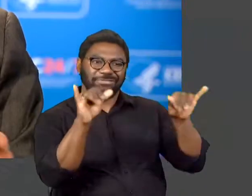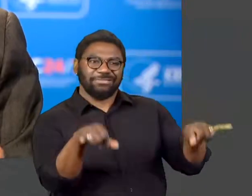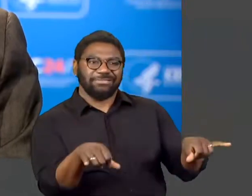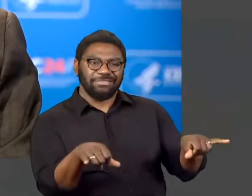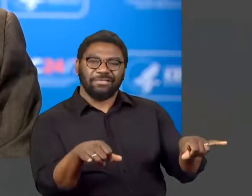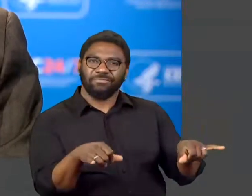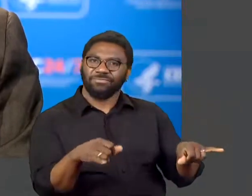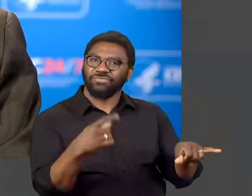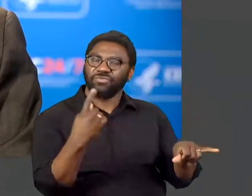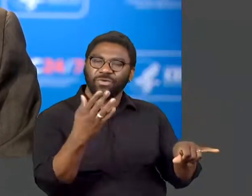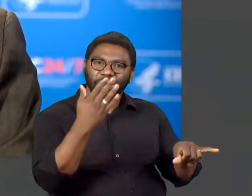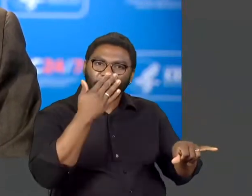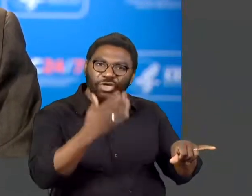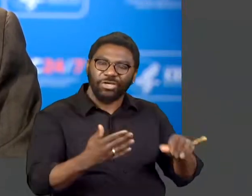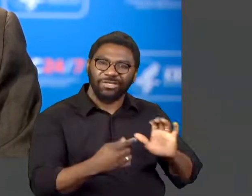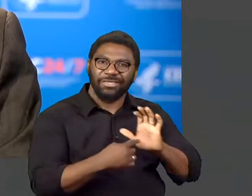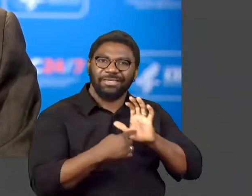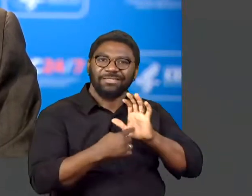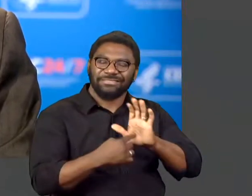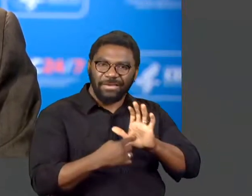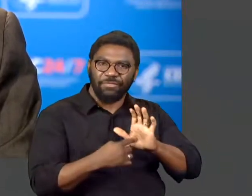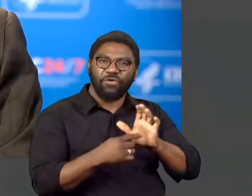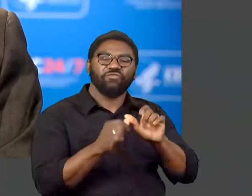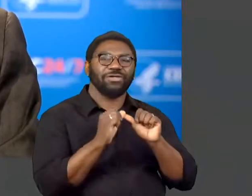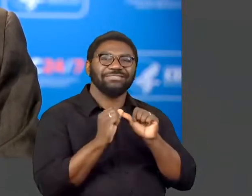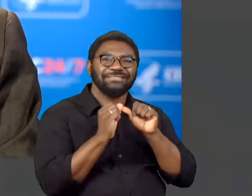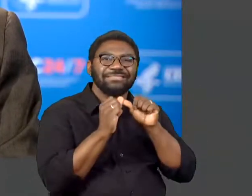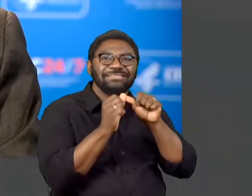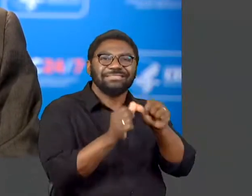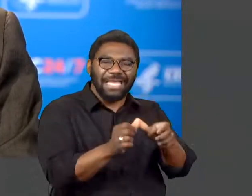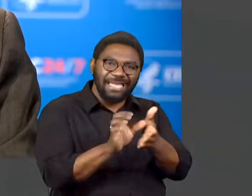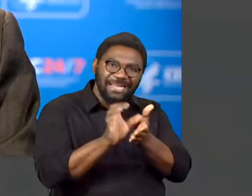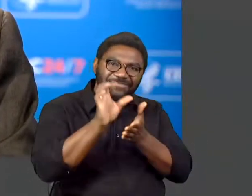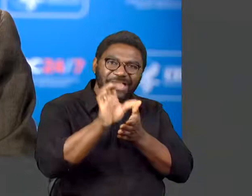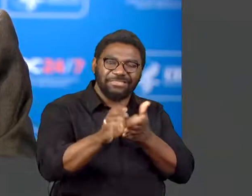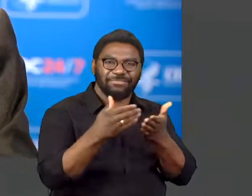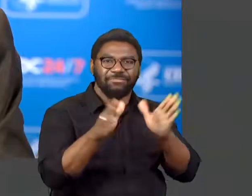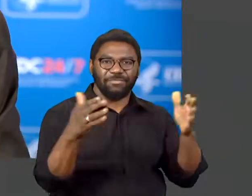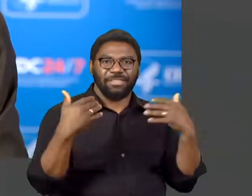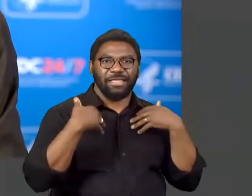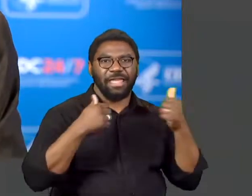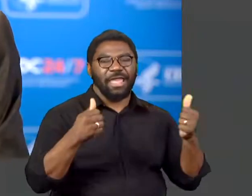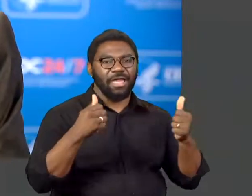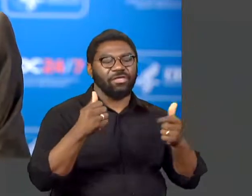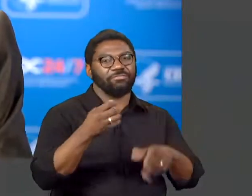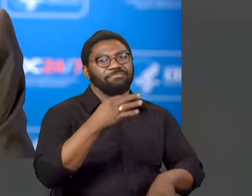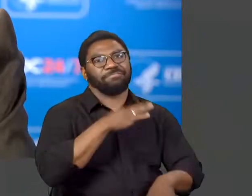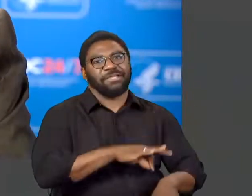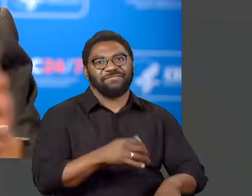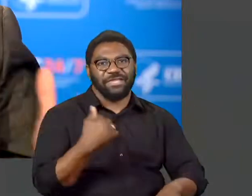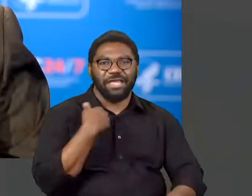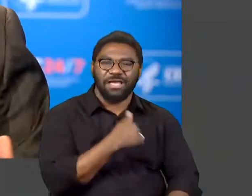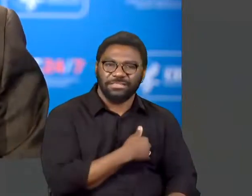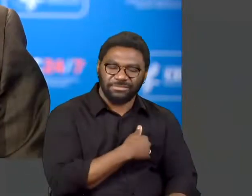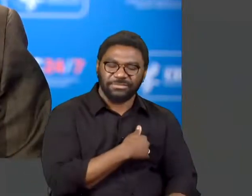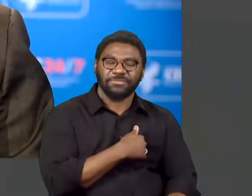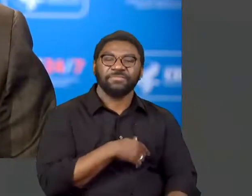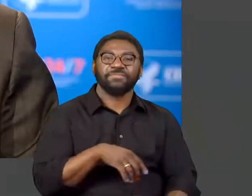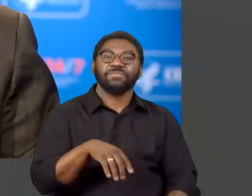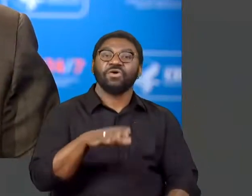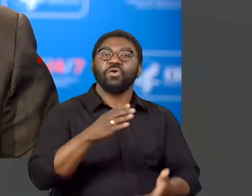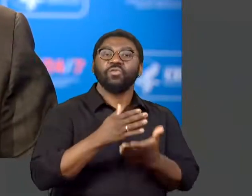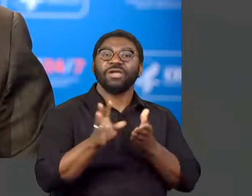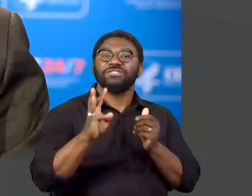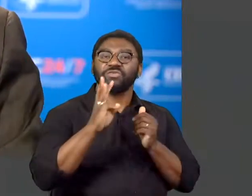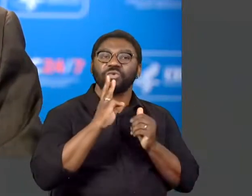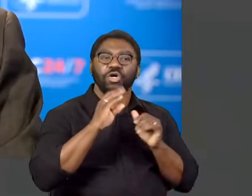of what sustained investments in public health get us when it comes time to something new. The wastewater architecture that